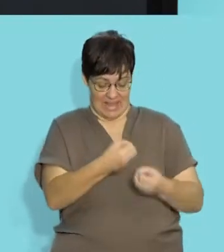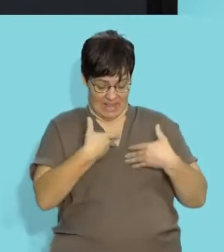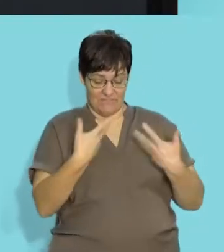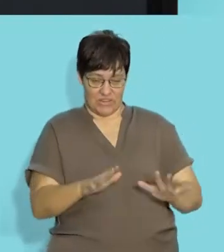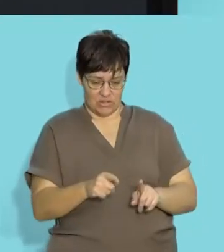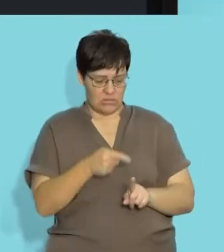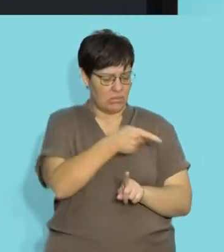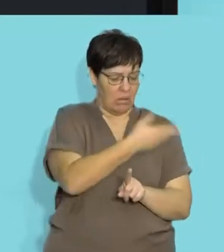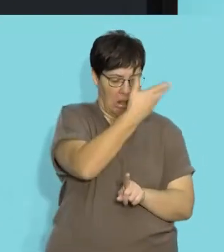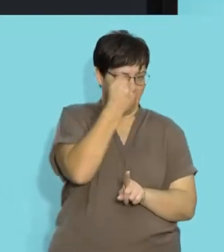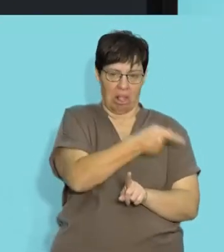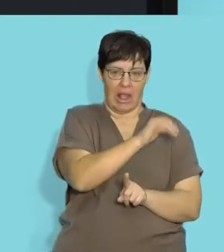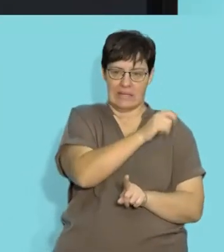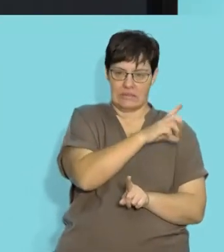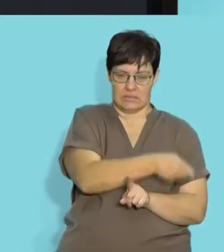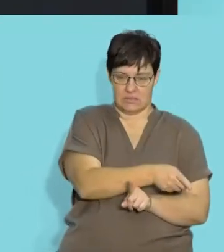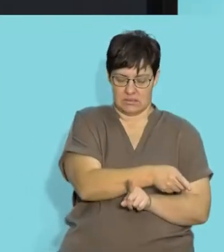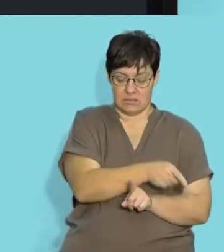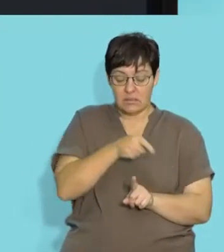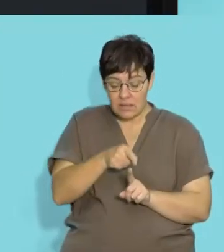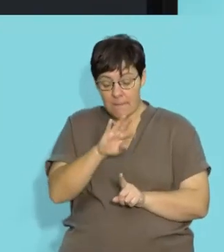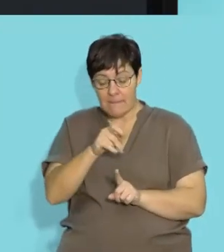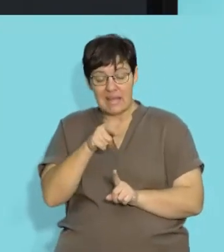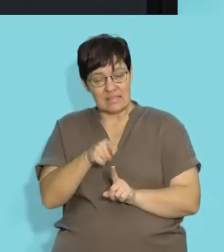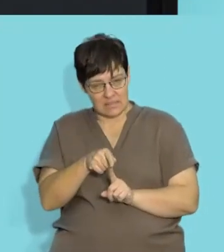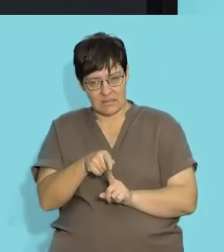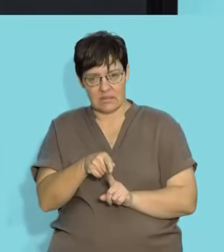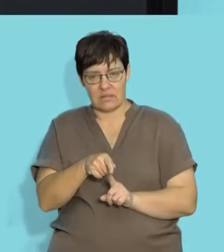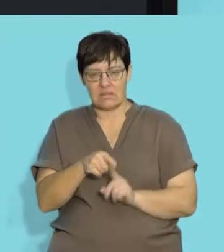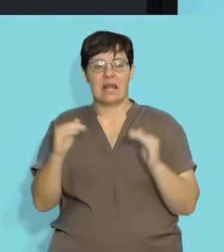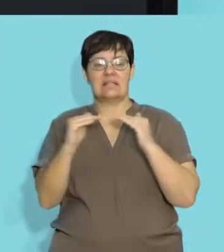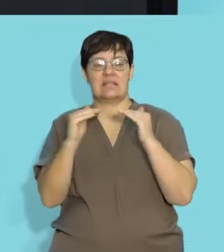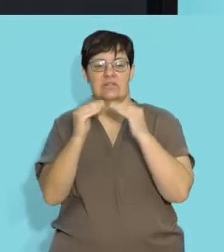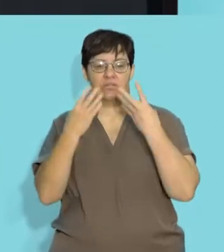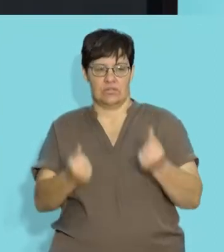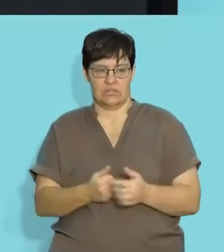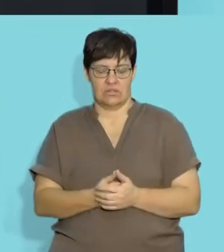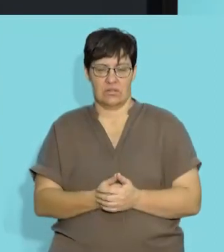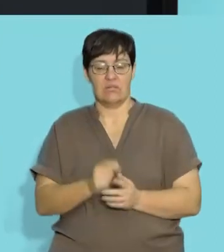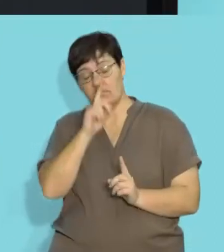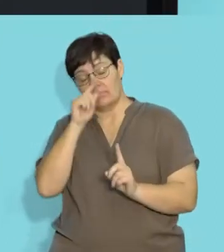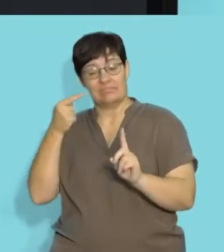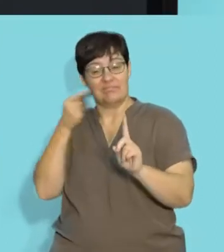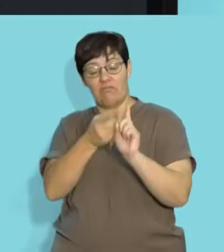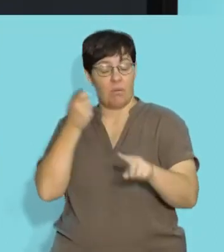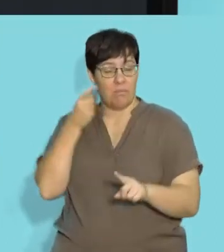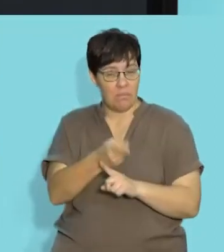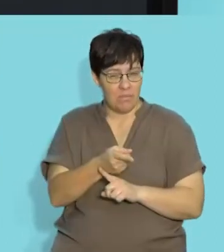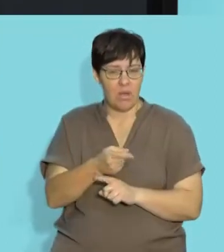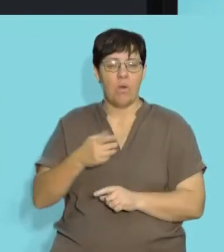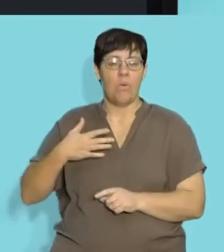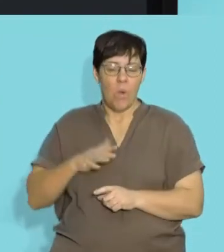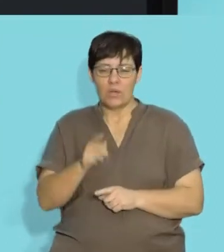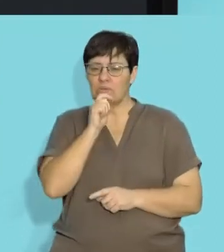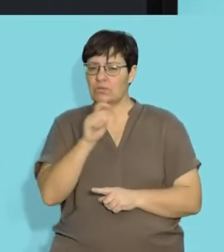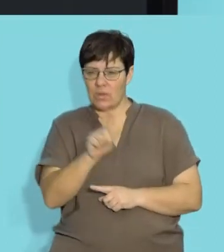imply? It says to us that this base is actually our standard solution. Then our intention from then on is to try and use